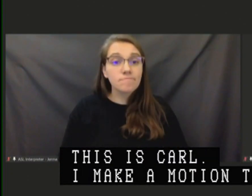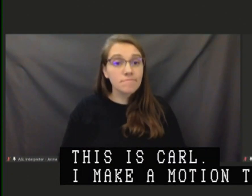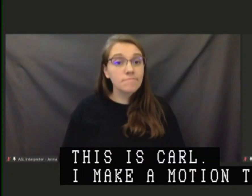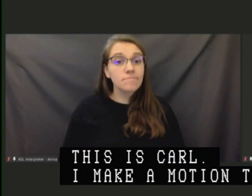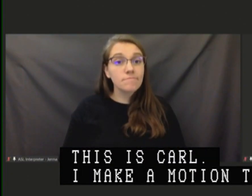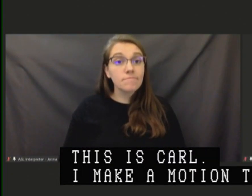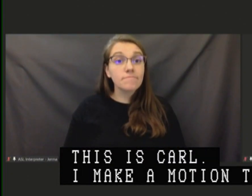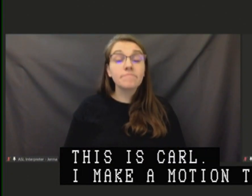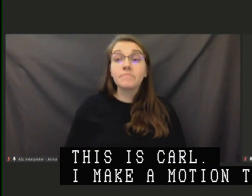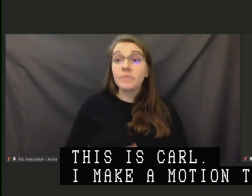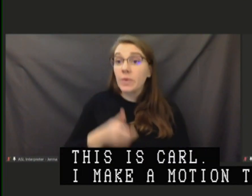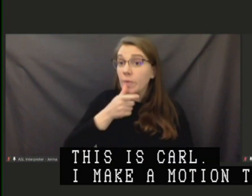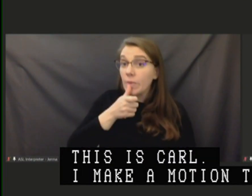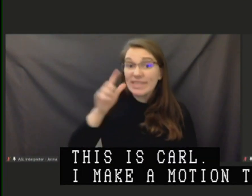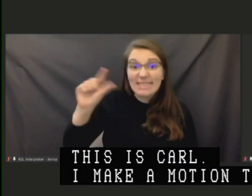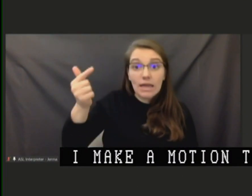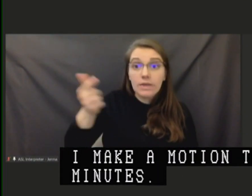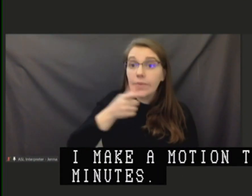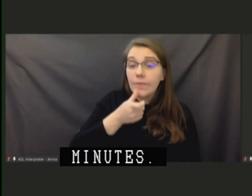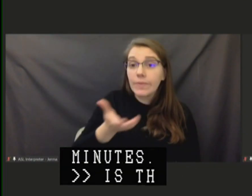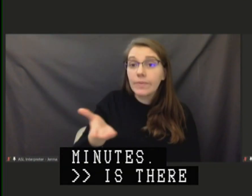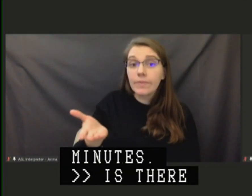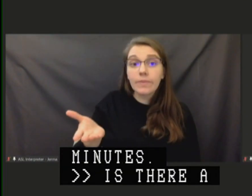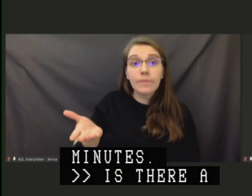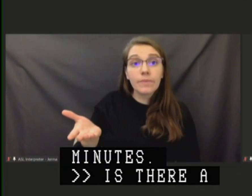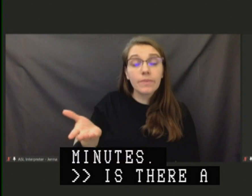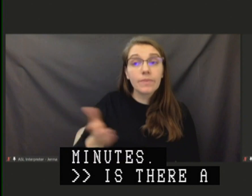Is there a second?